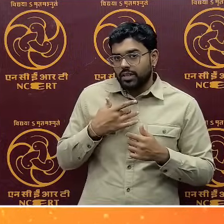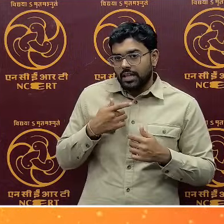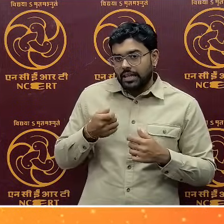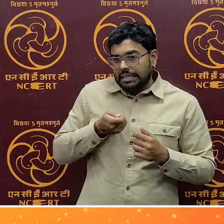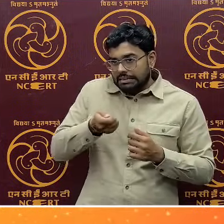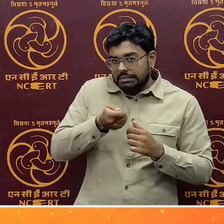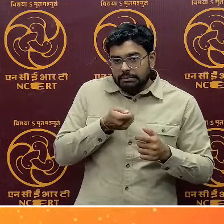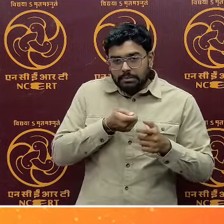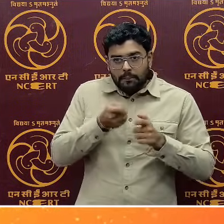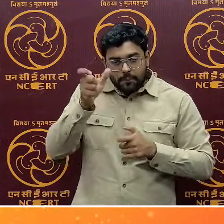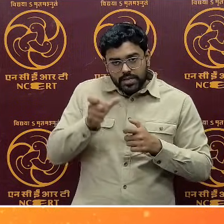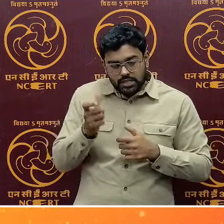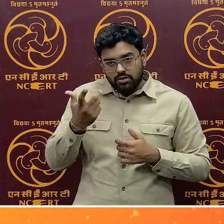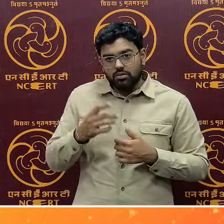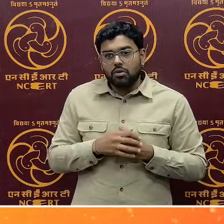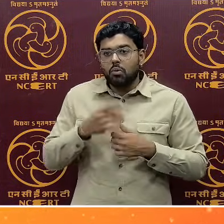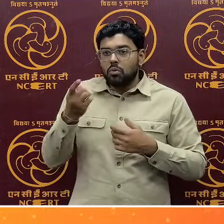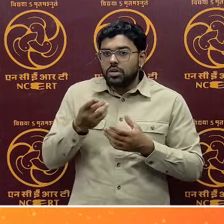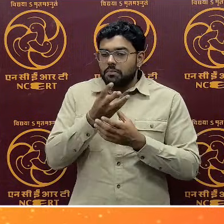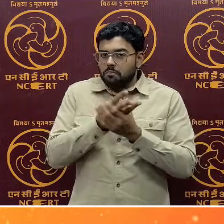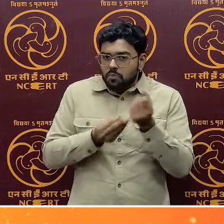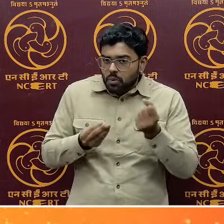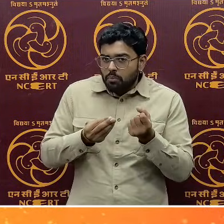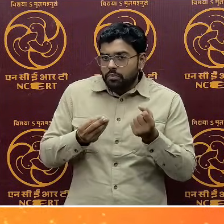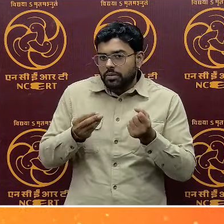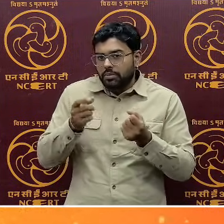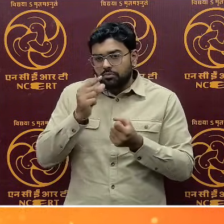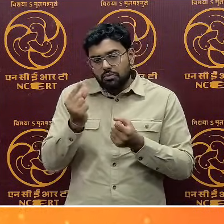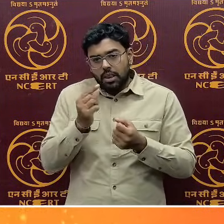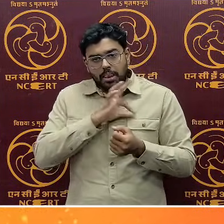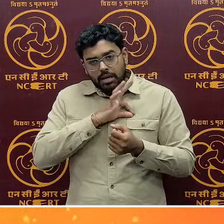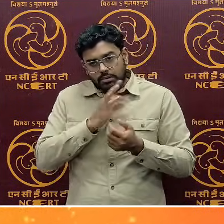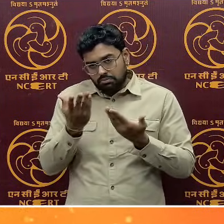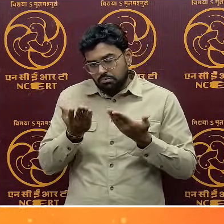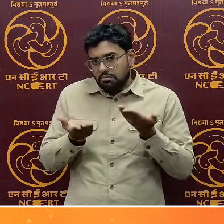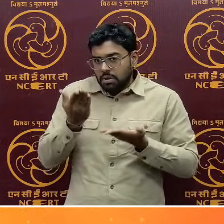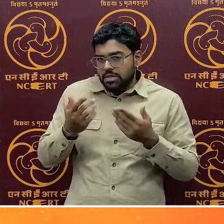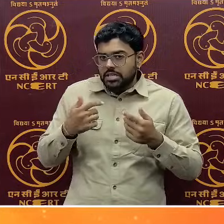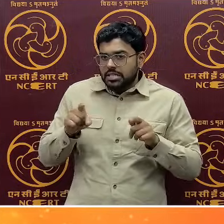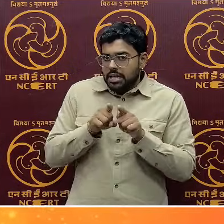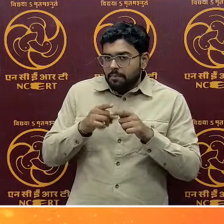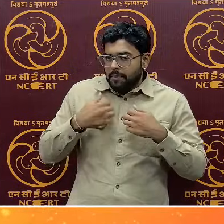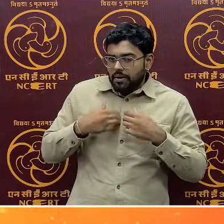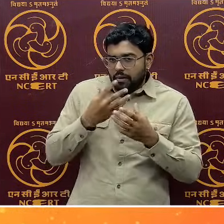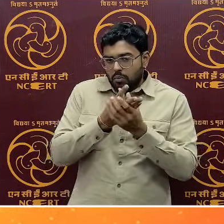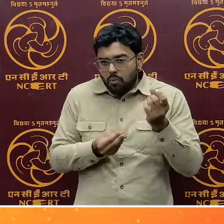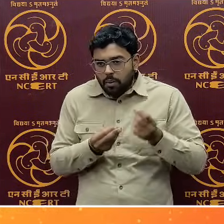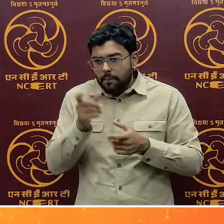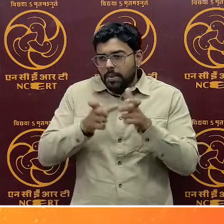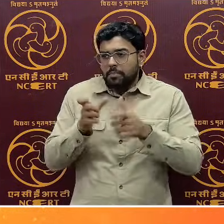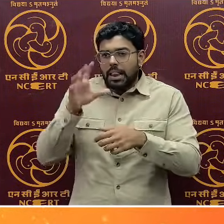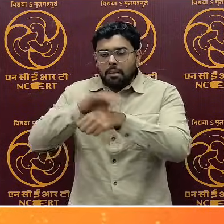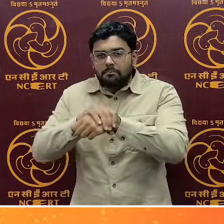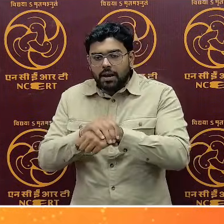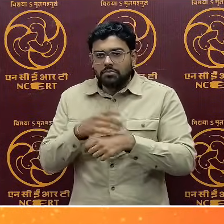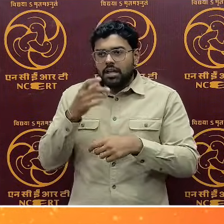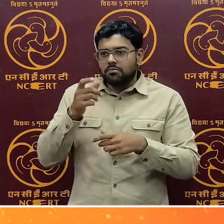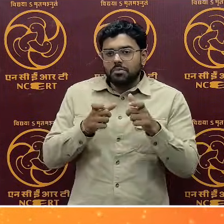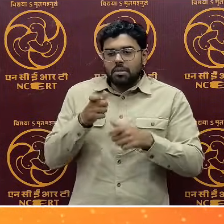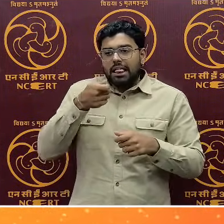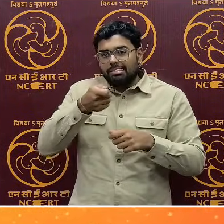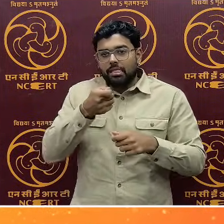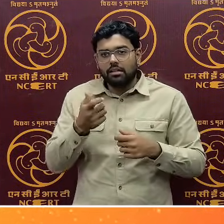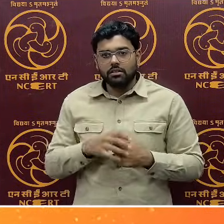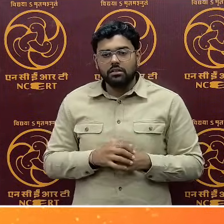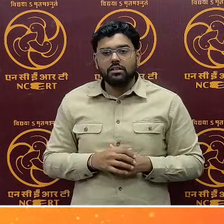criminals. Yeah. And they were involved in some kind of robbery, so they had similar interest of robbery, looting people, threatening them. So